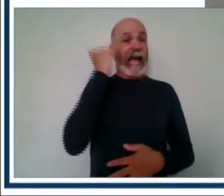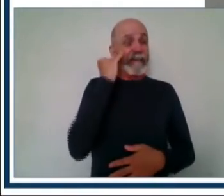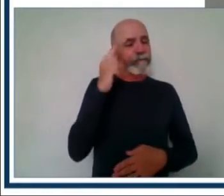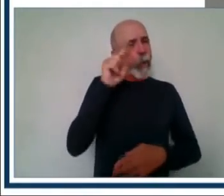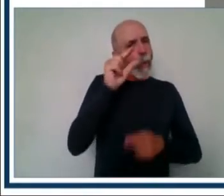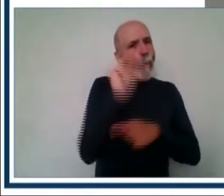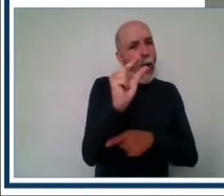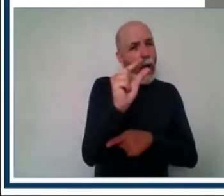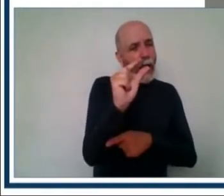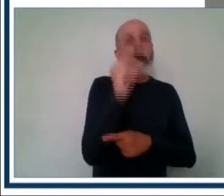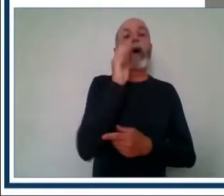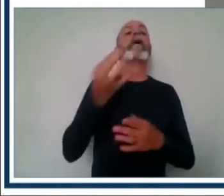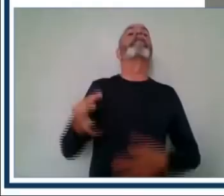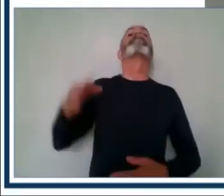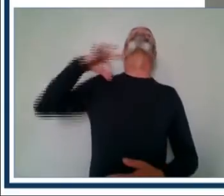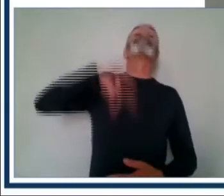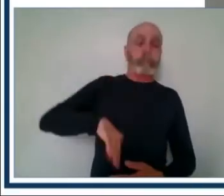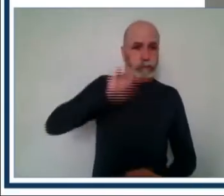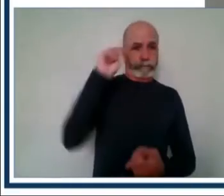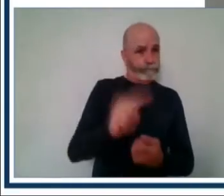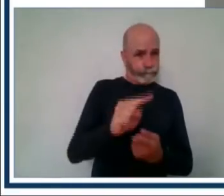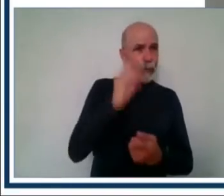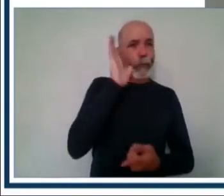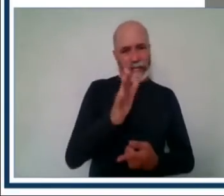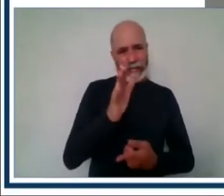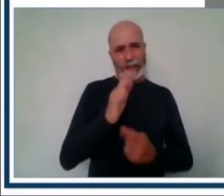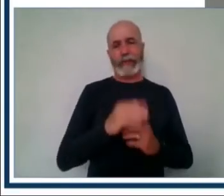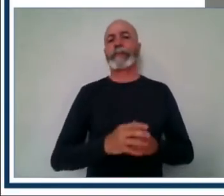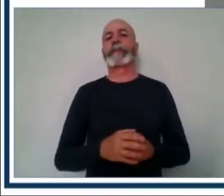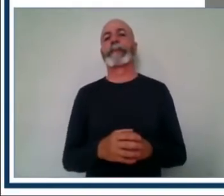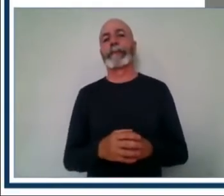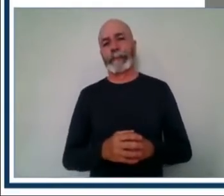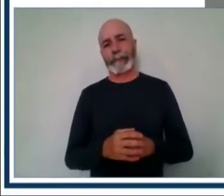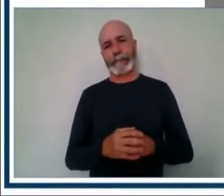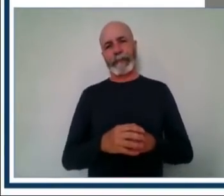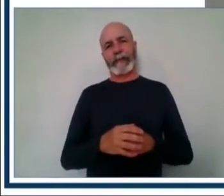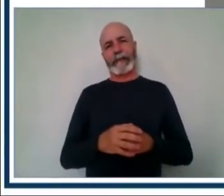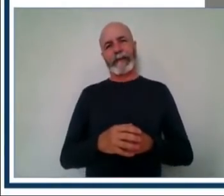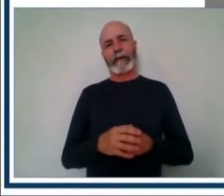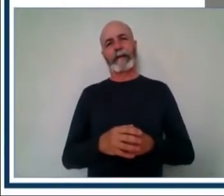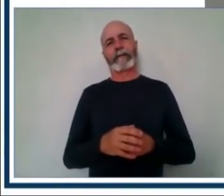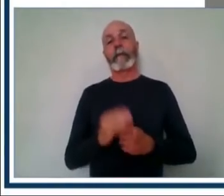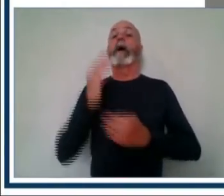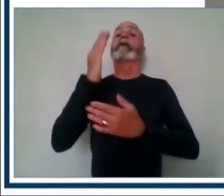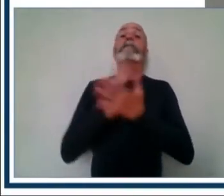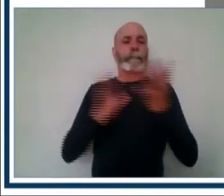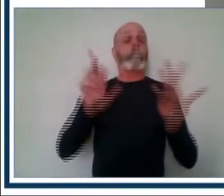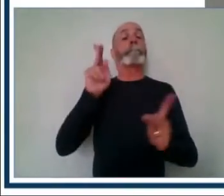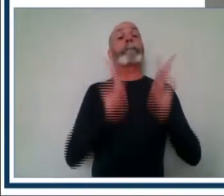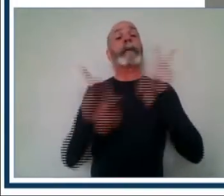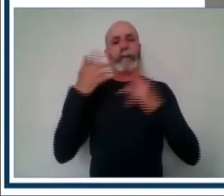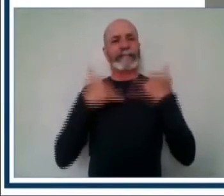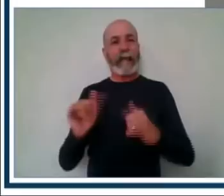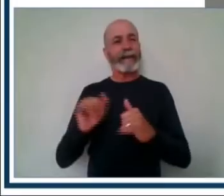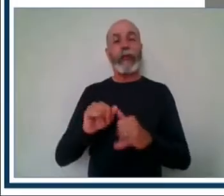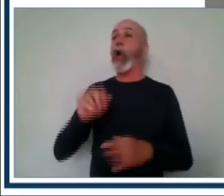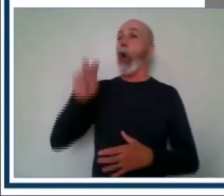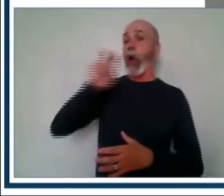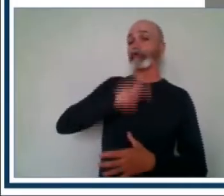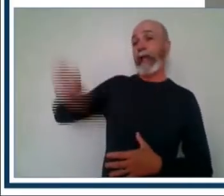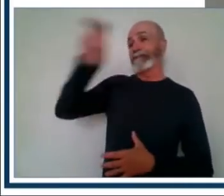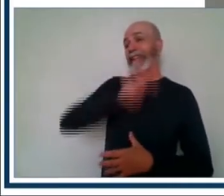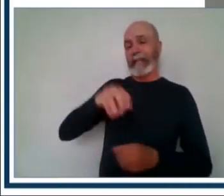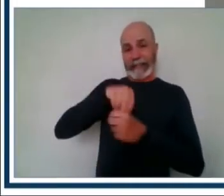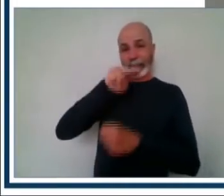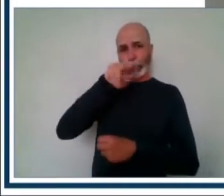There is still some confusion about travel within Nova Scotia. If you need to travel out of your community for work or